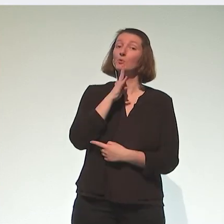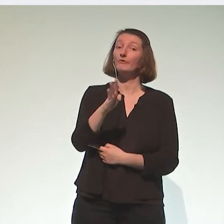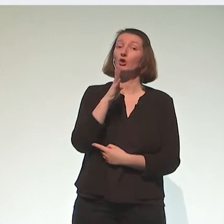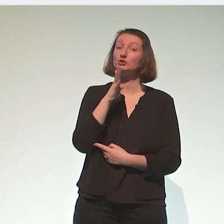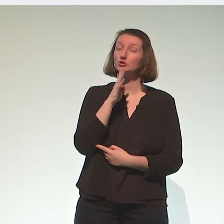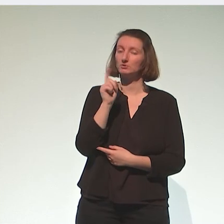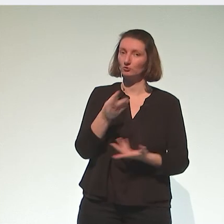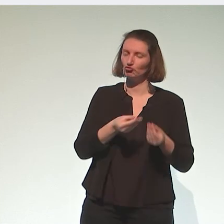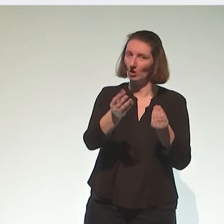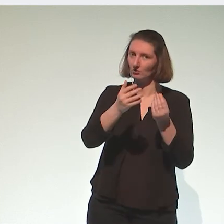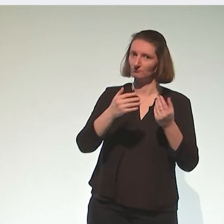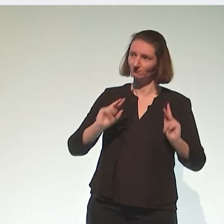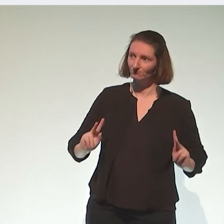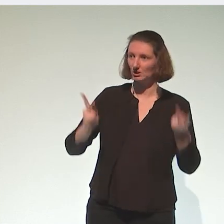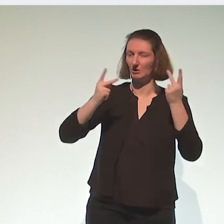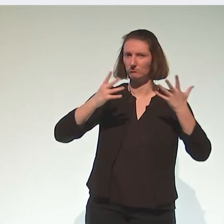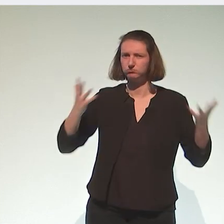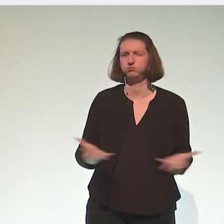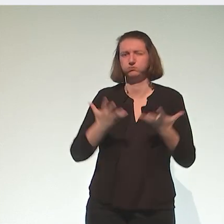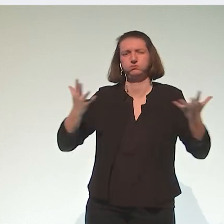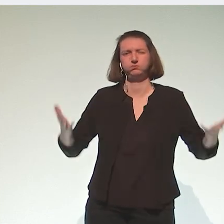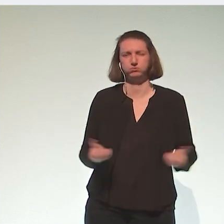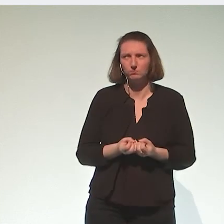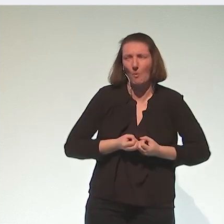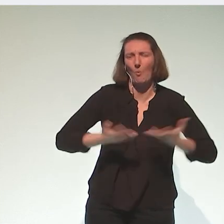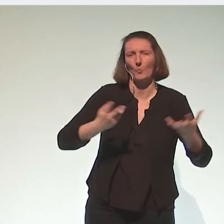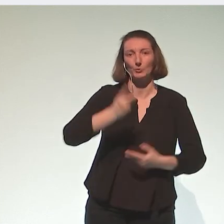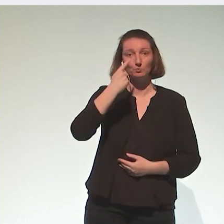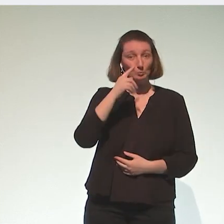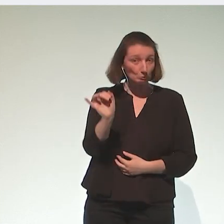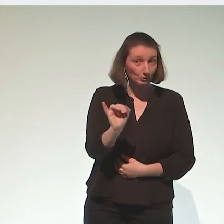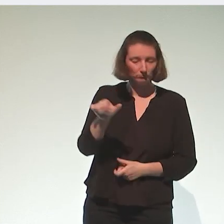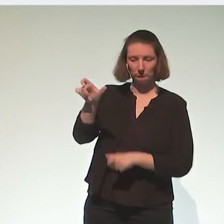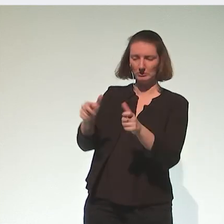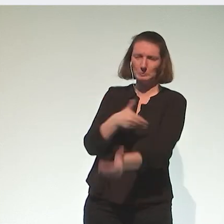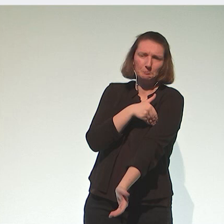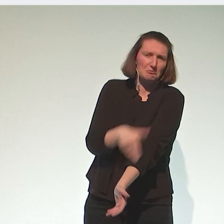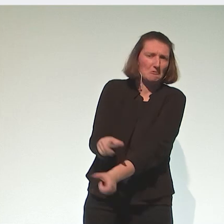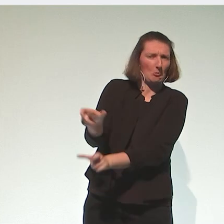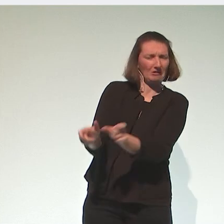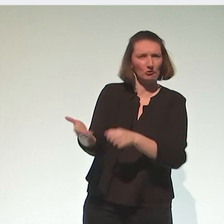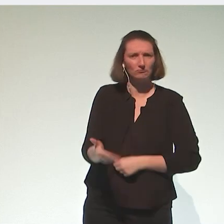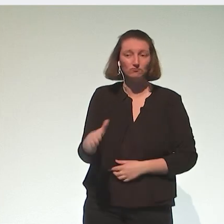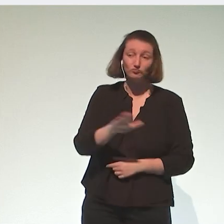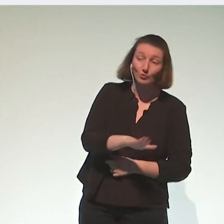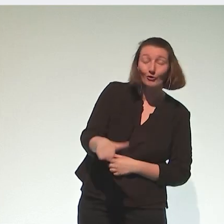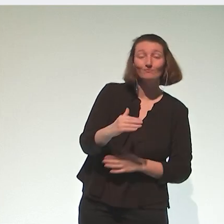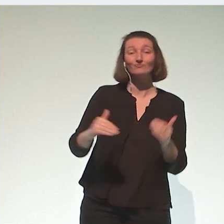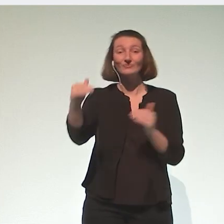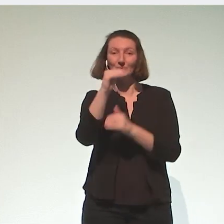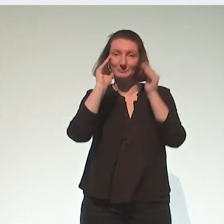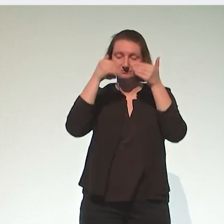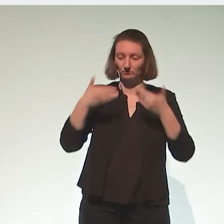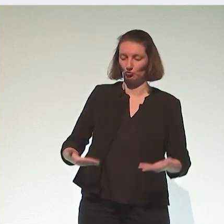today will have this European dynamic flourish to the benefit of a million